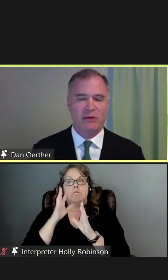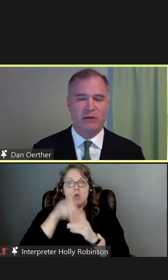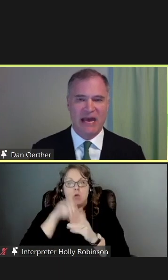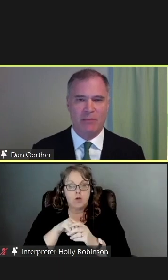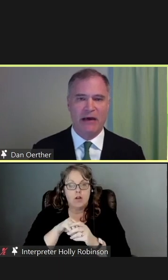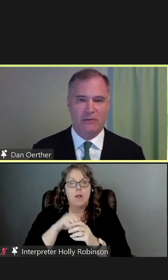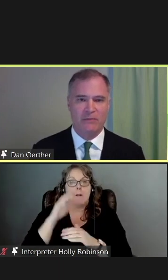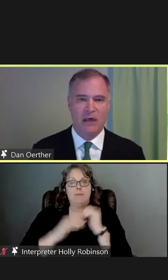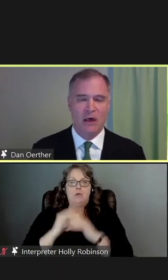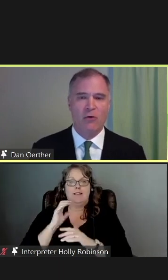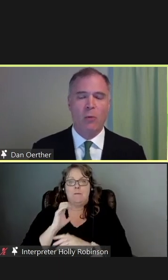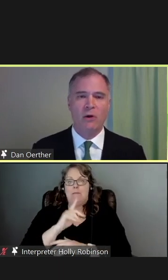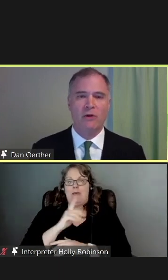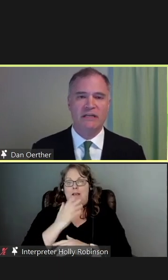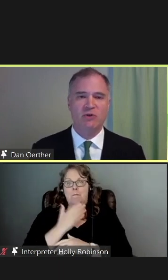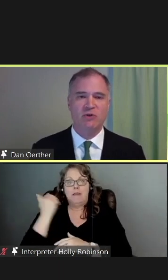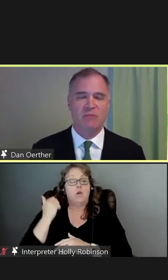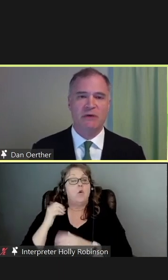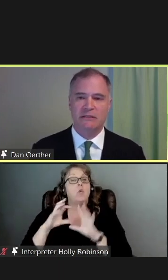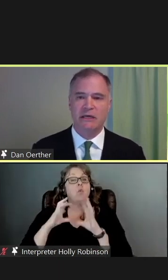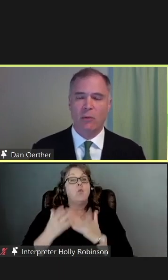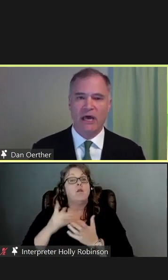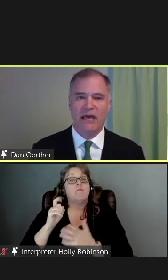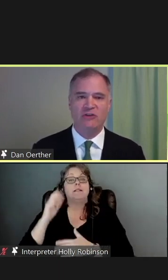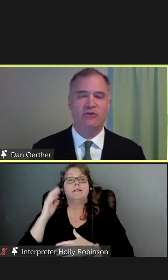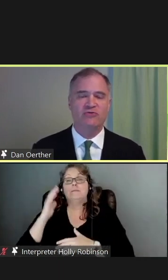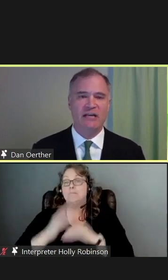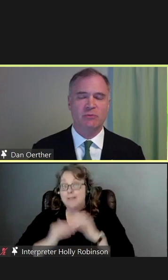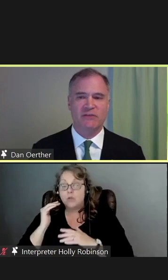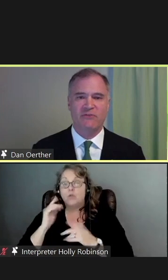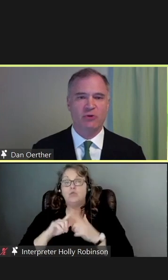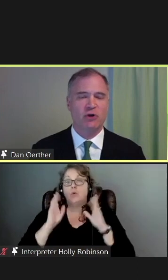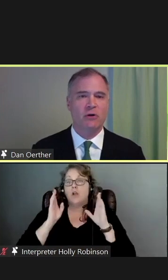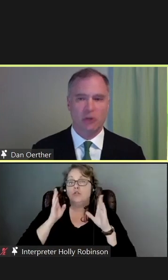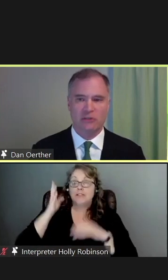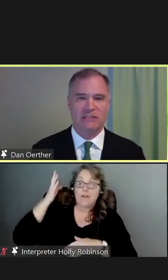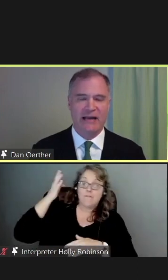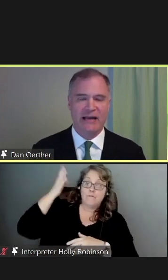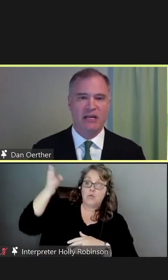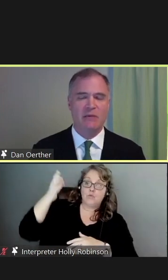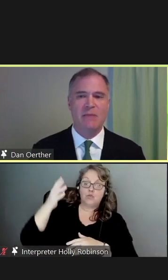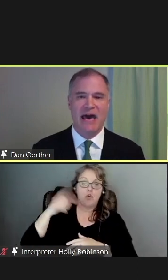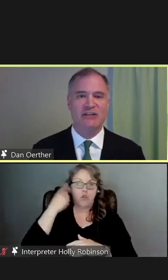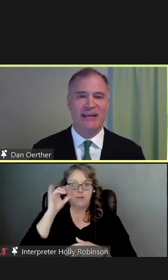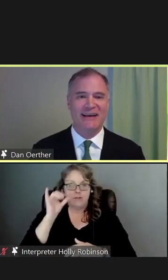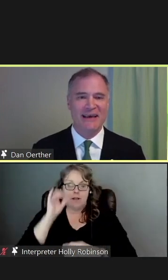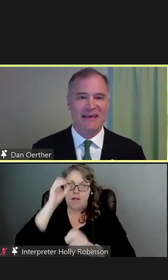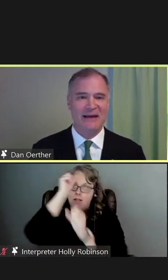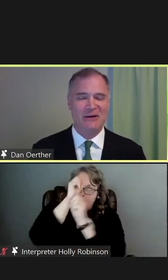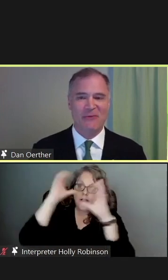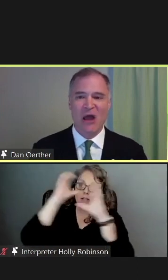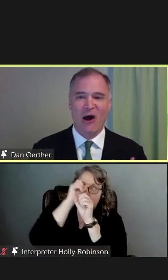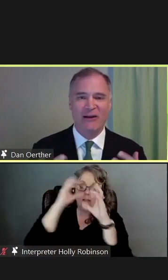building back better. The world needs to be built in a way to address what the future looks like. We need to be imagining